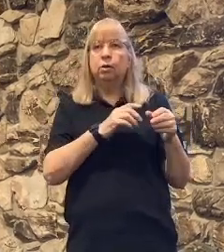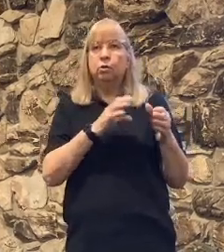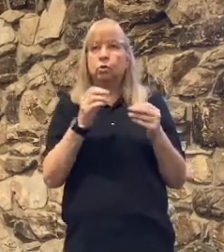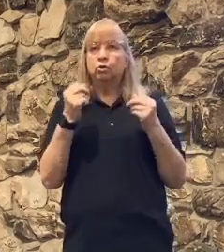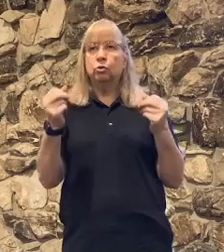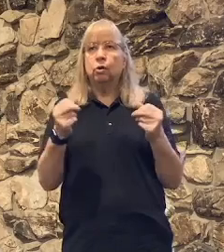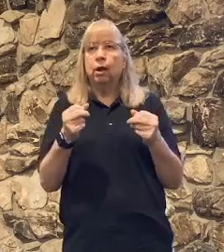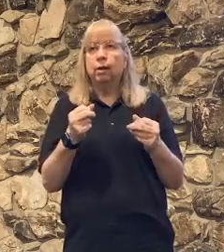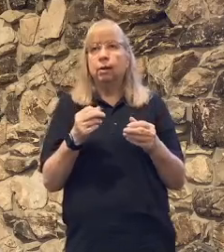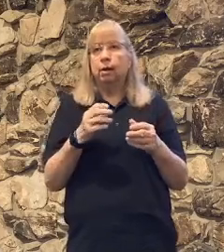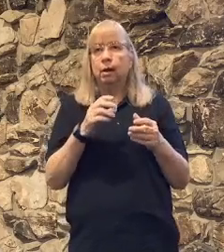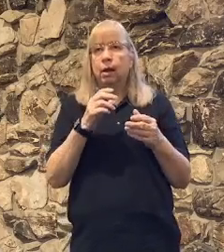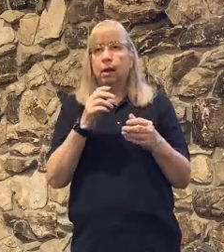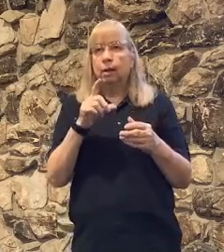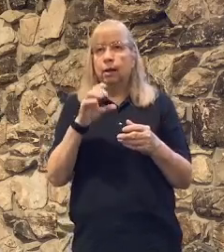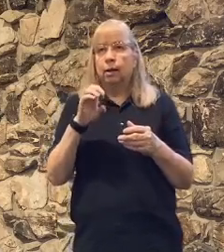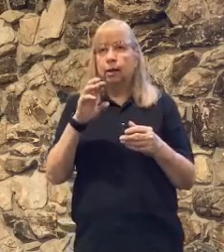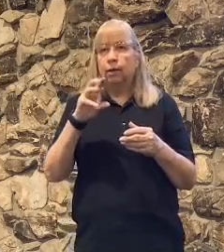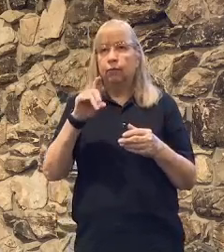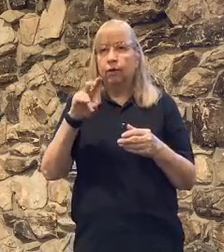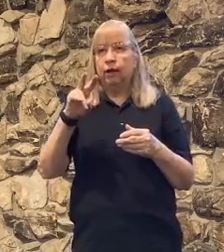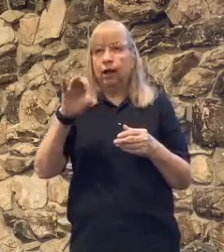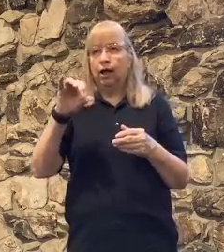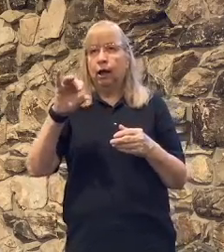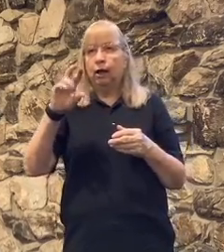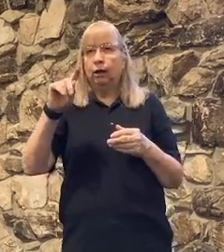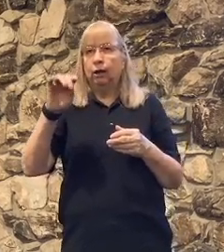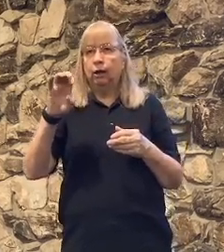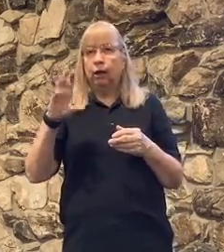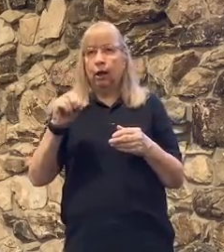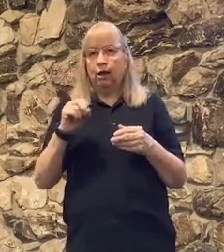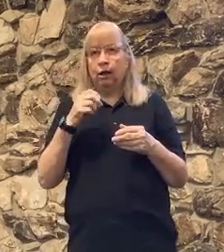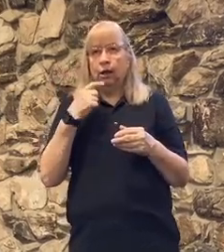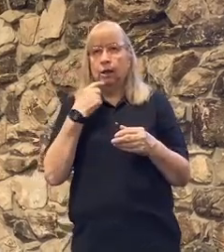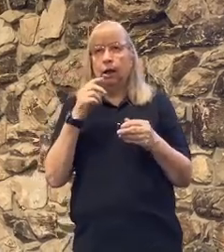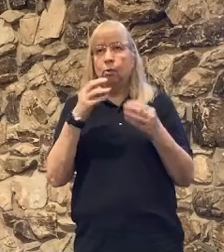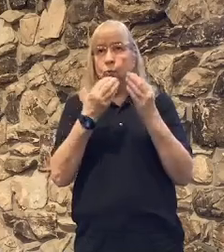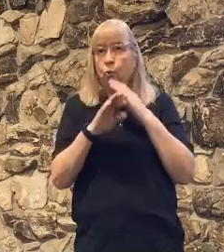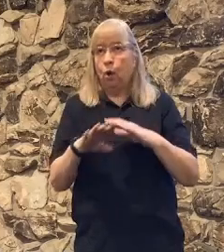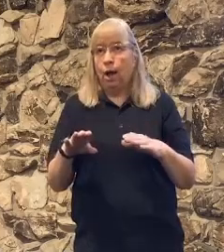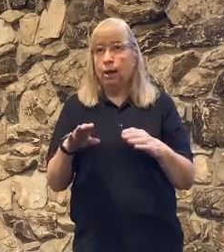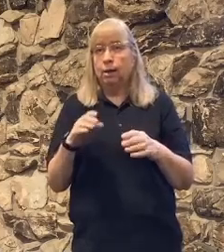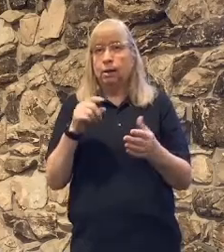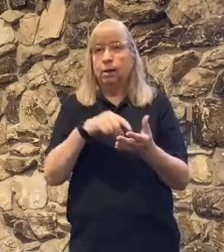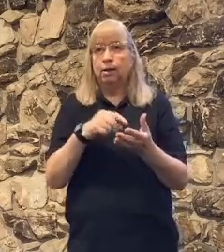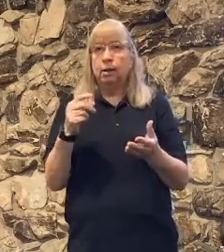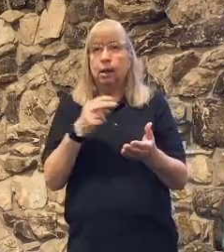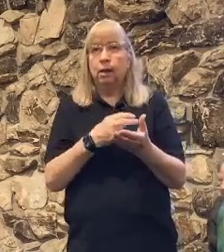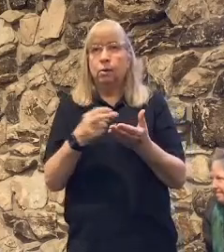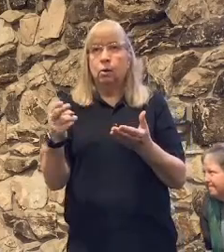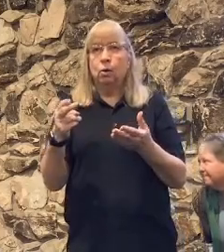people, saying, "Be quiet, for this day is holy. Don't be sad."